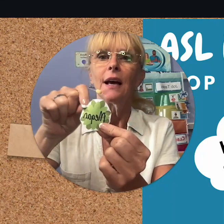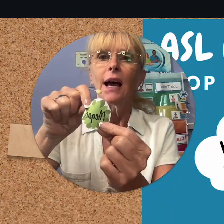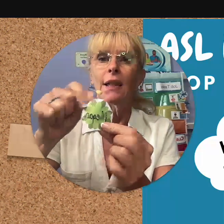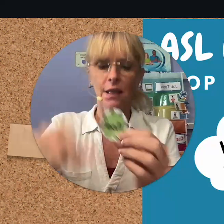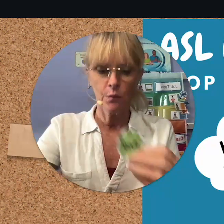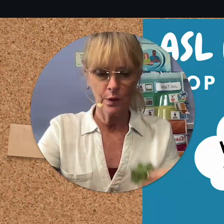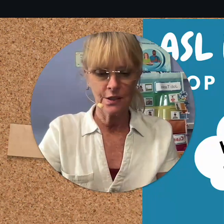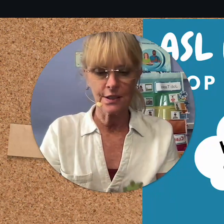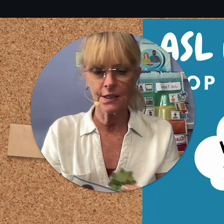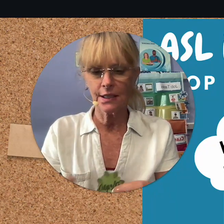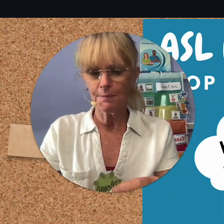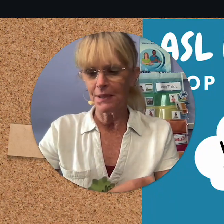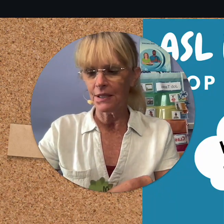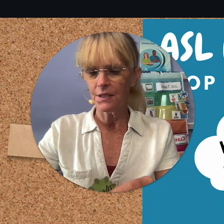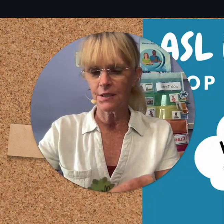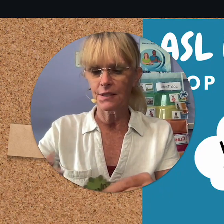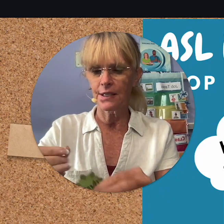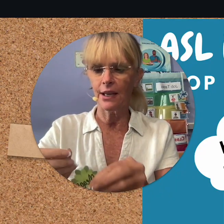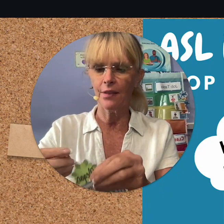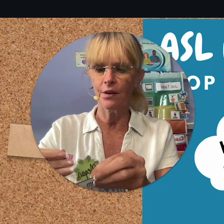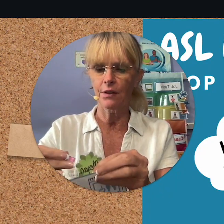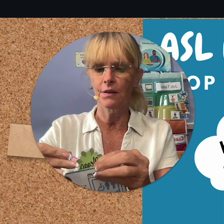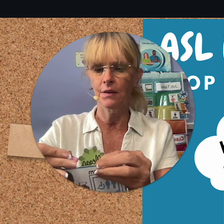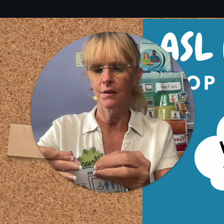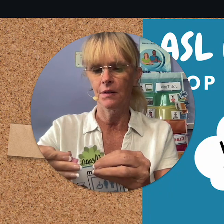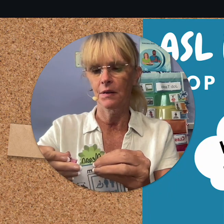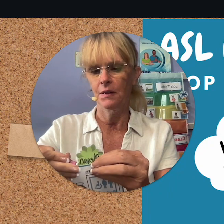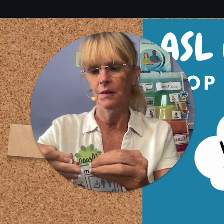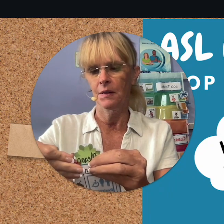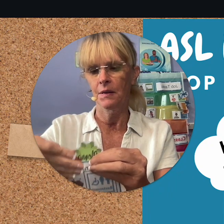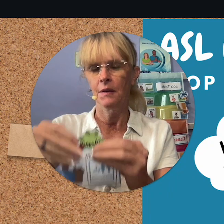these, and then we just clip these together.